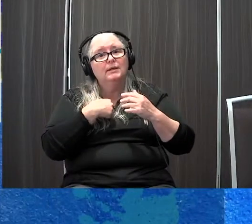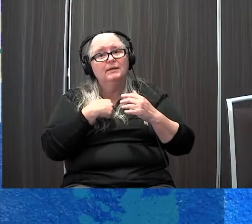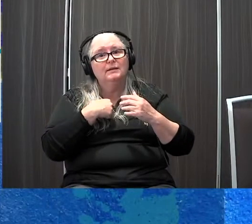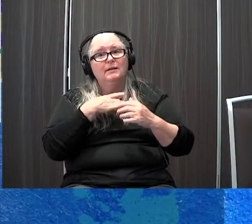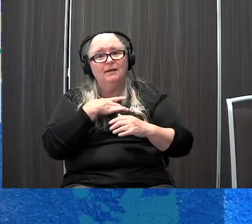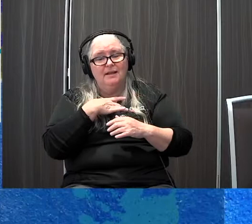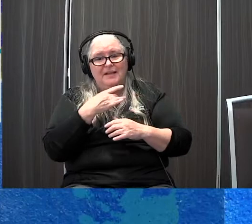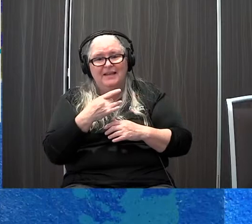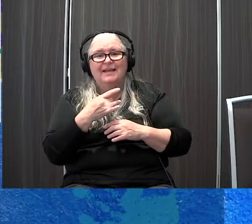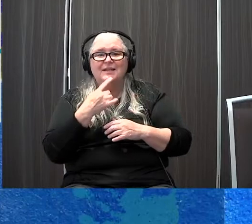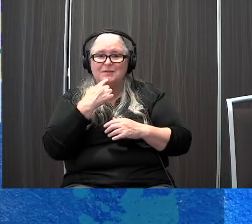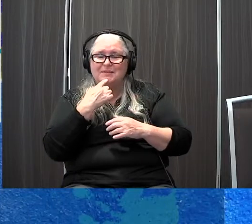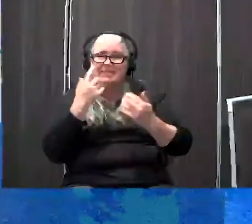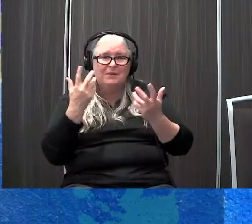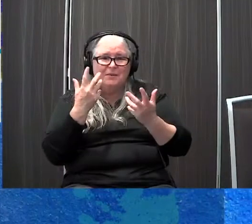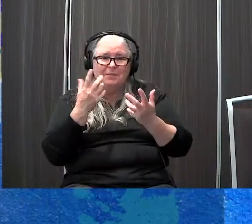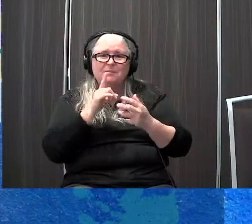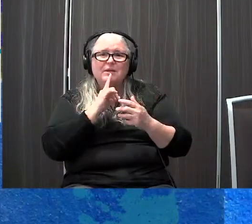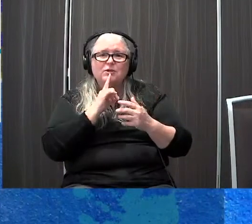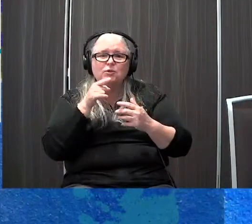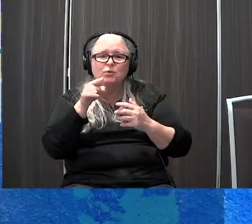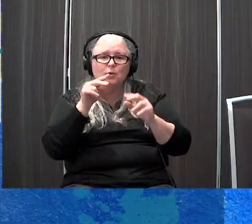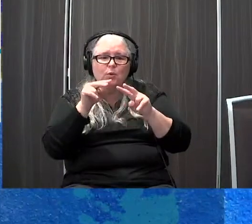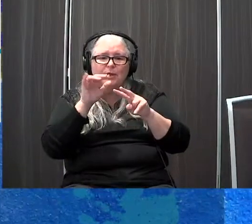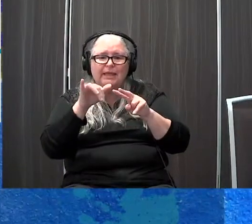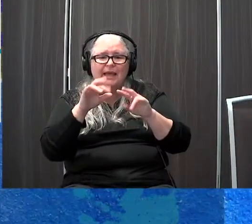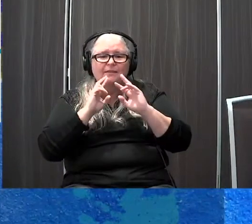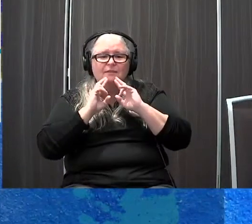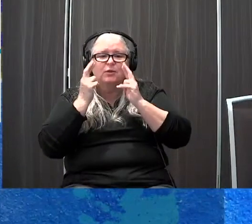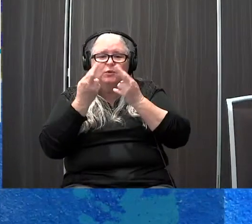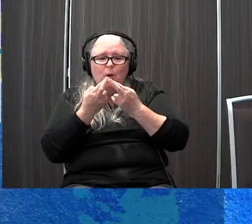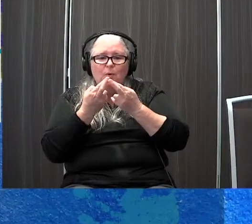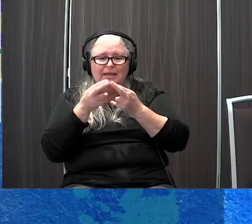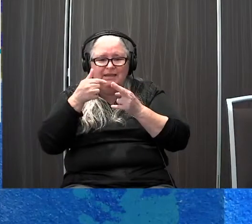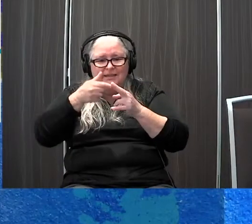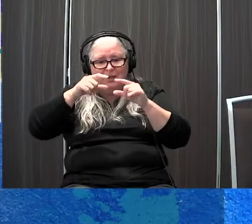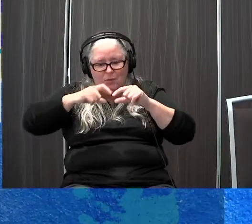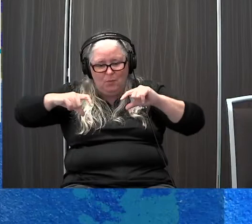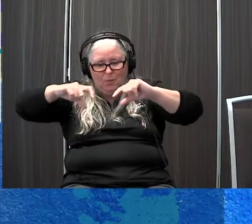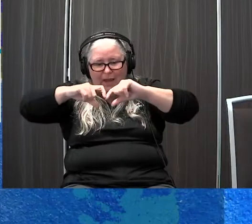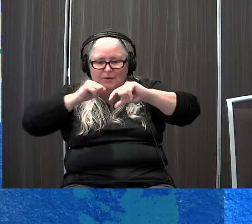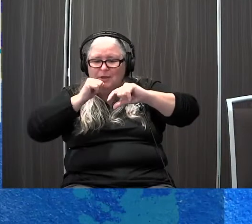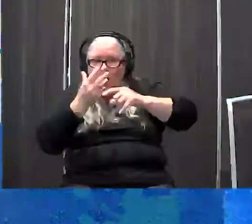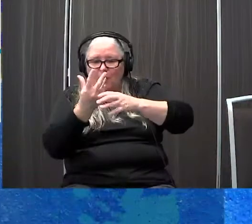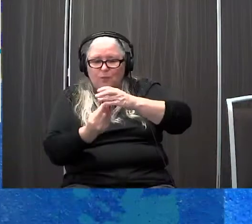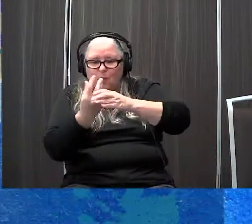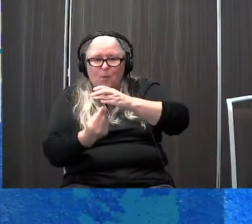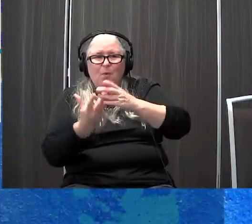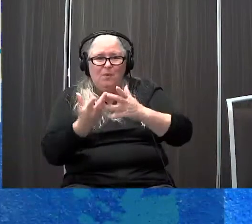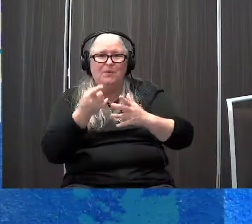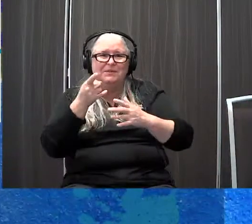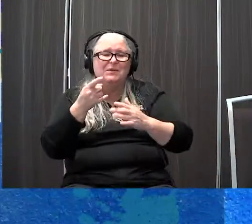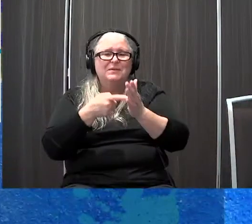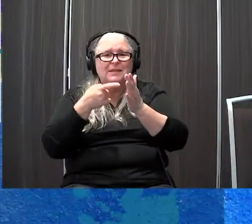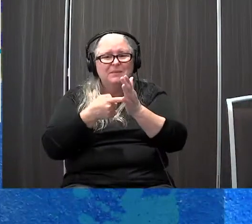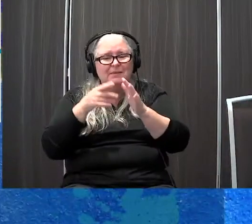to say is making sure we're looking at the donut and not the hole. So a lot of times when people think about kids with charge, it's